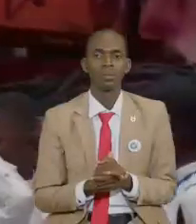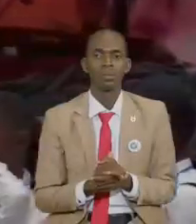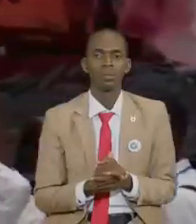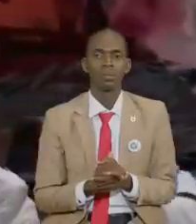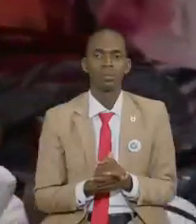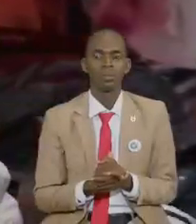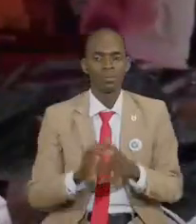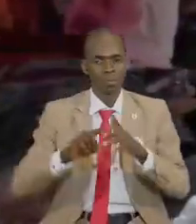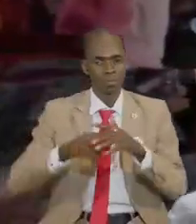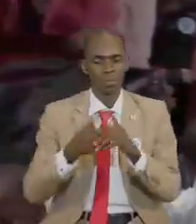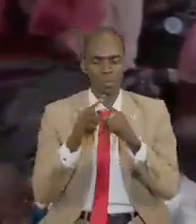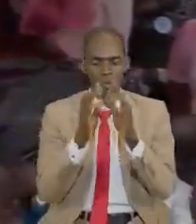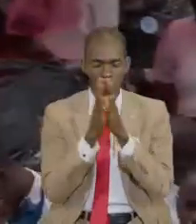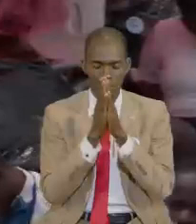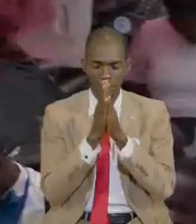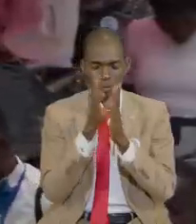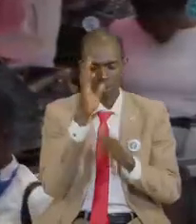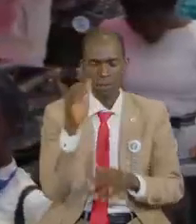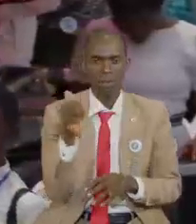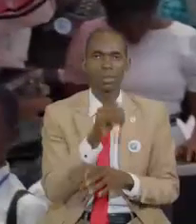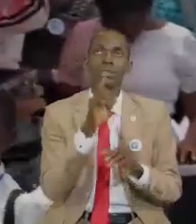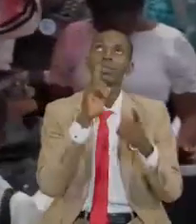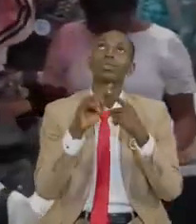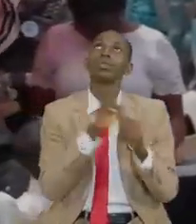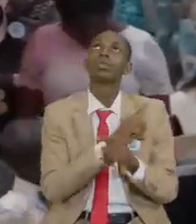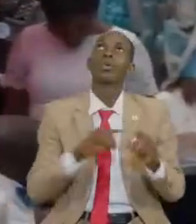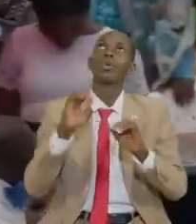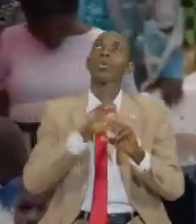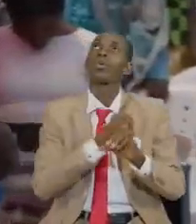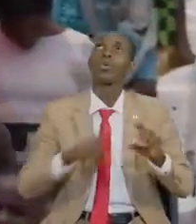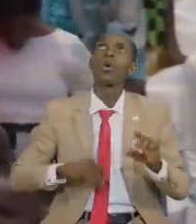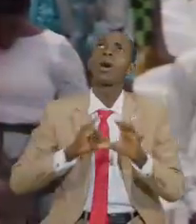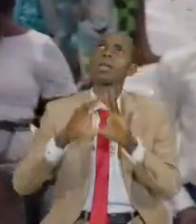Open your mouth and pray and tell the Lord, oh Lord, I receive.